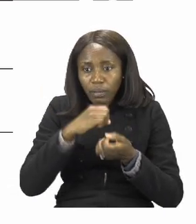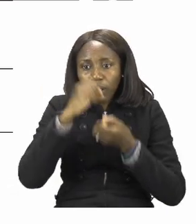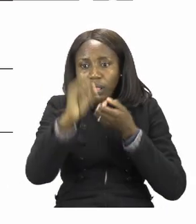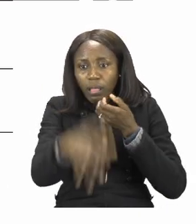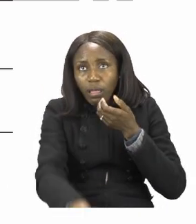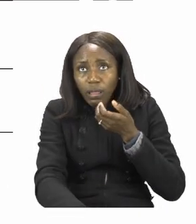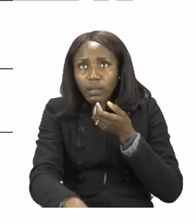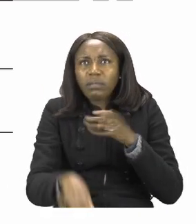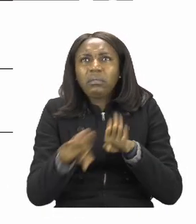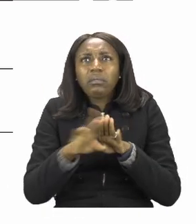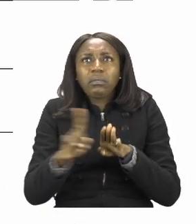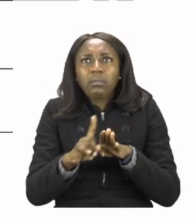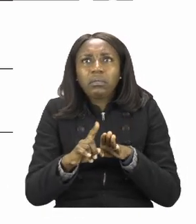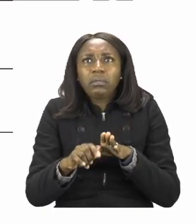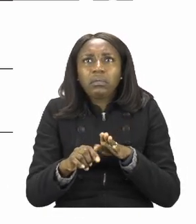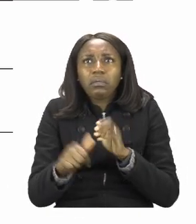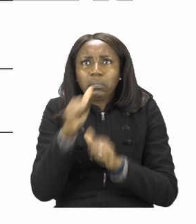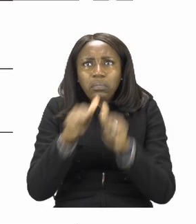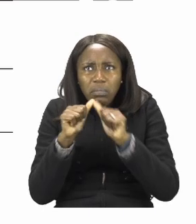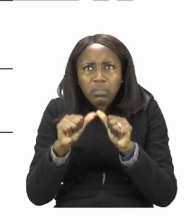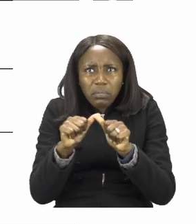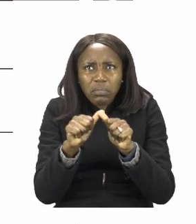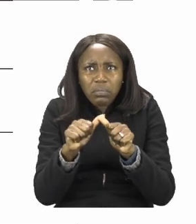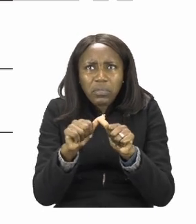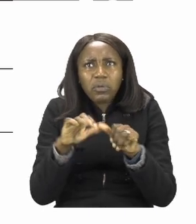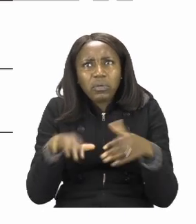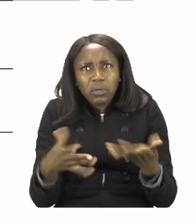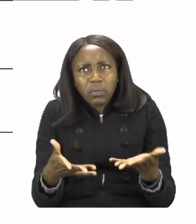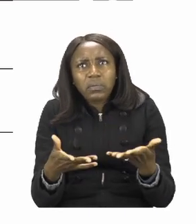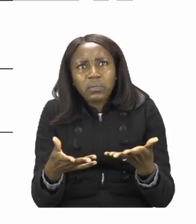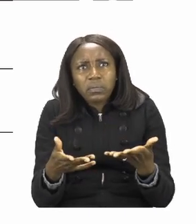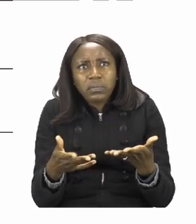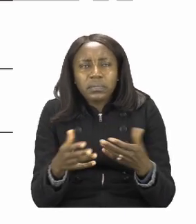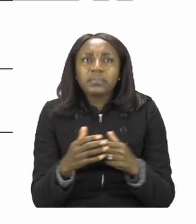that has fallen on the floor?